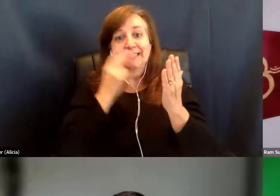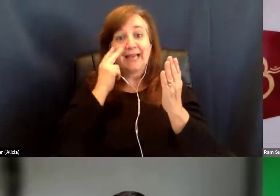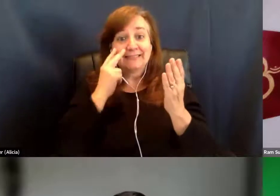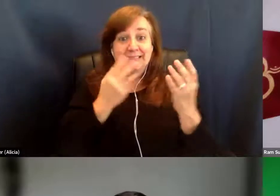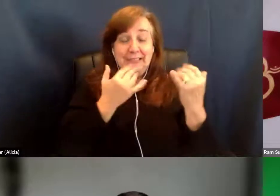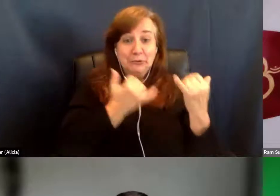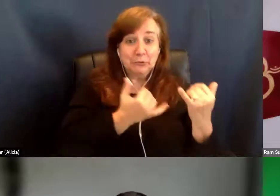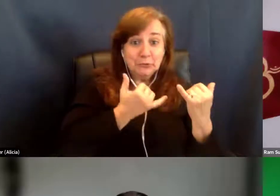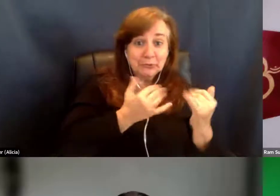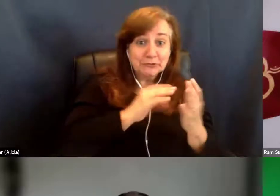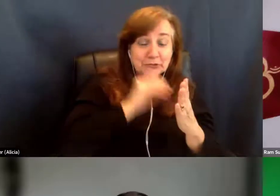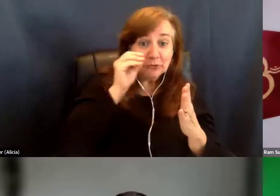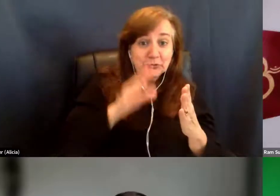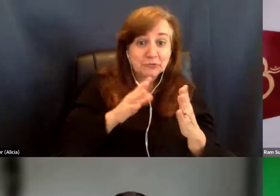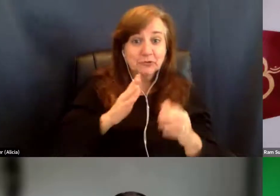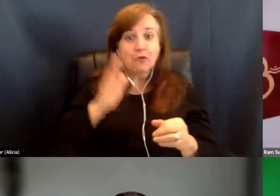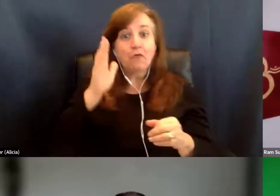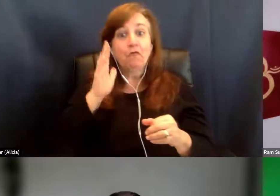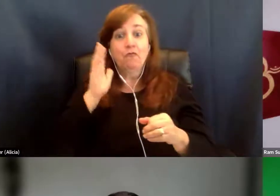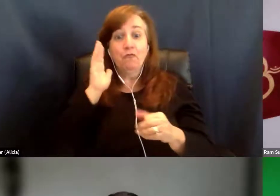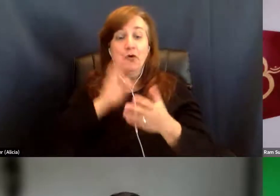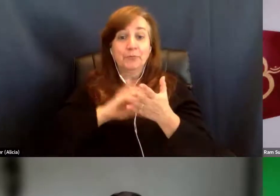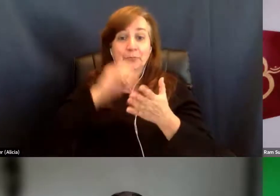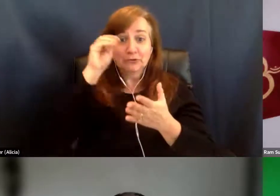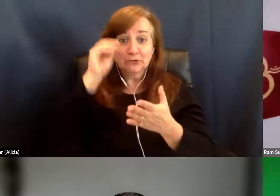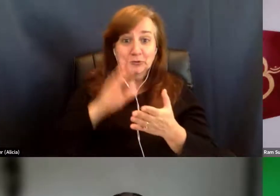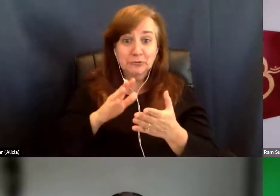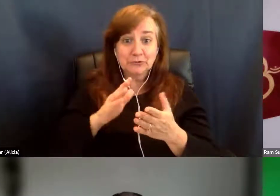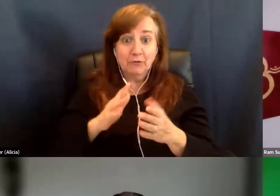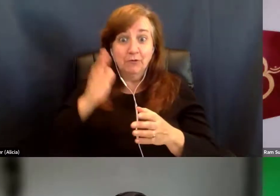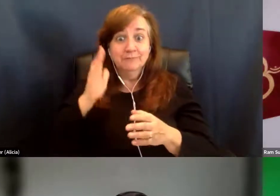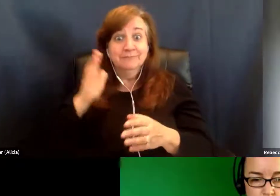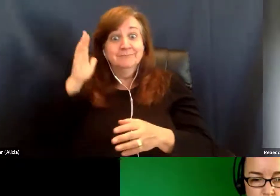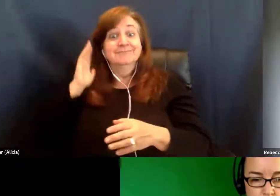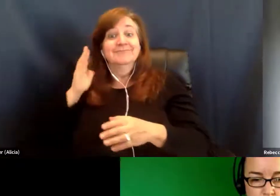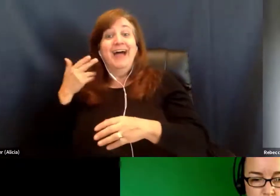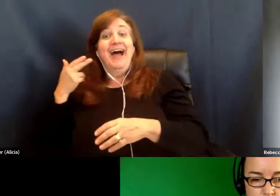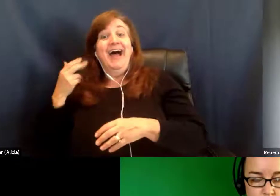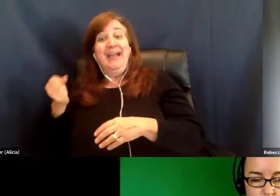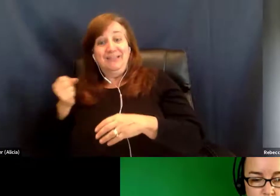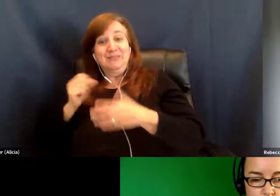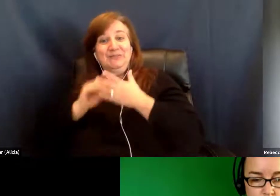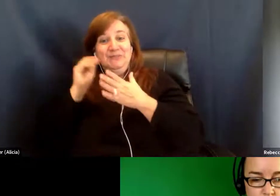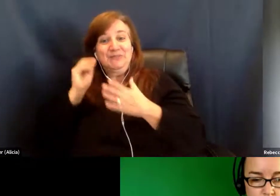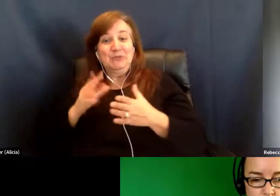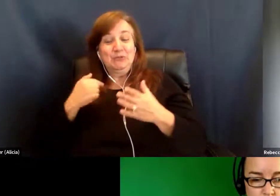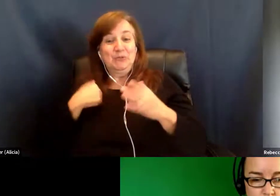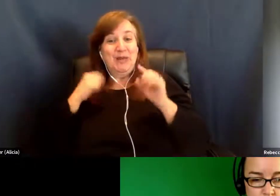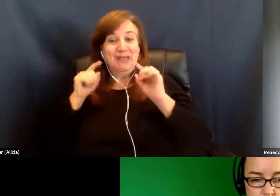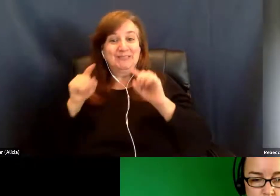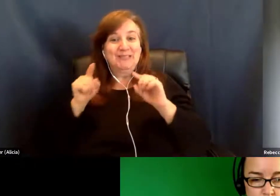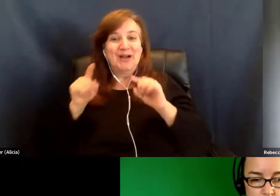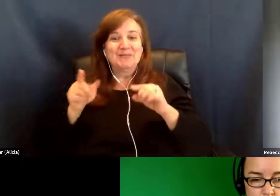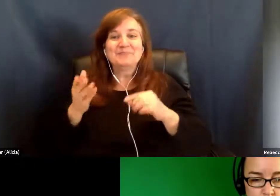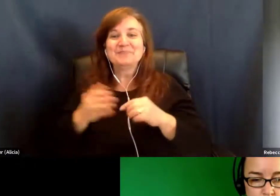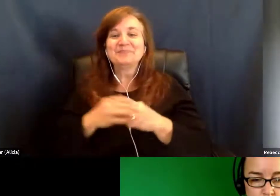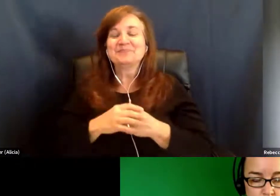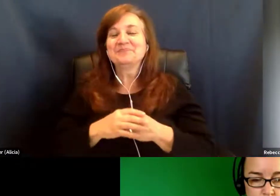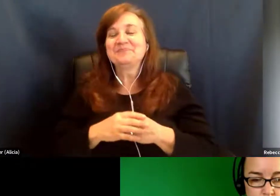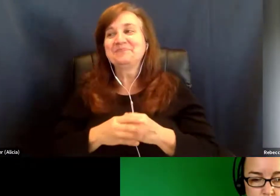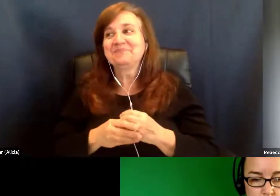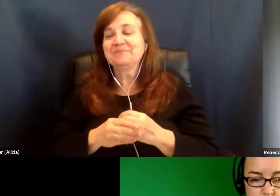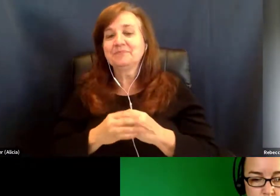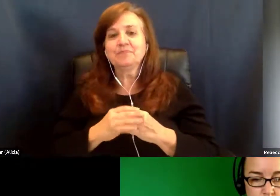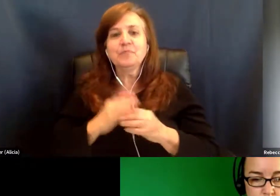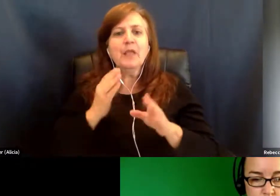students. I see former students. I even see students back from high school when I taught at Irvington High School. Before I begin, let me go ahead and